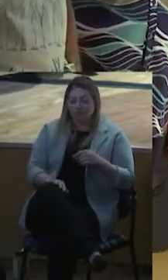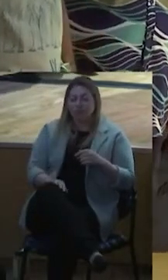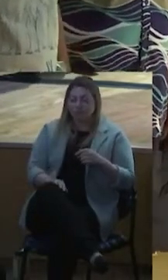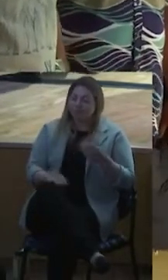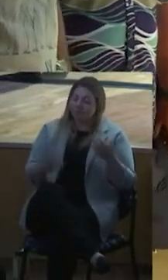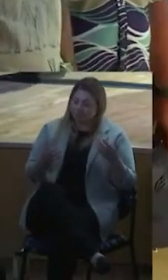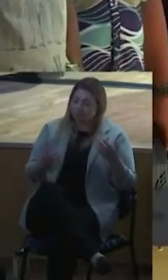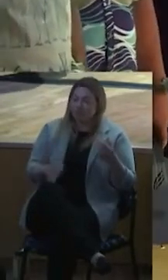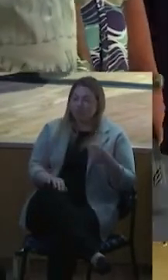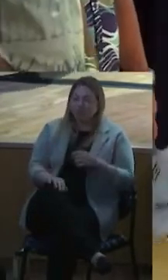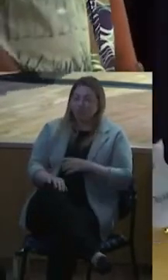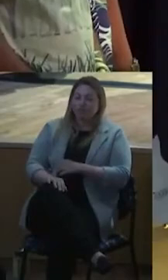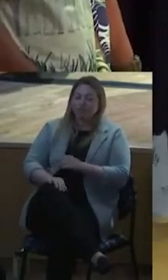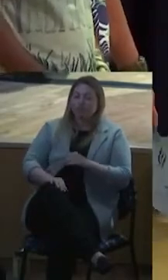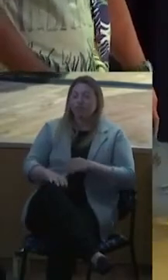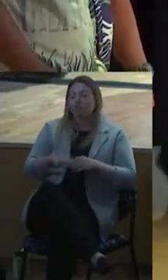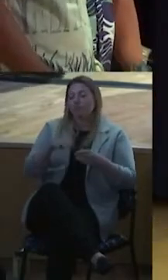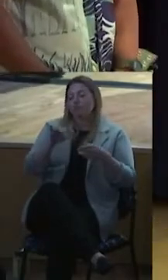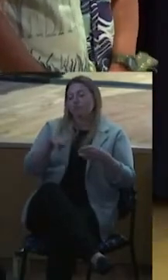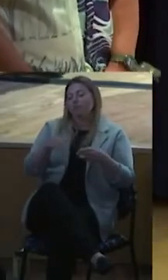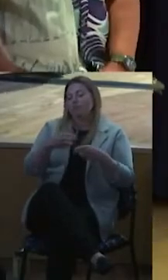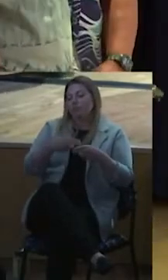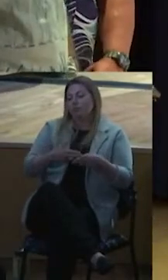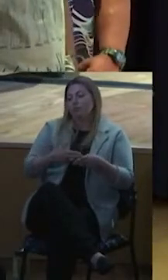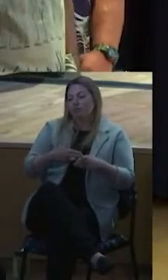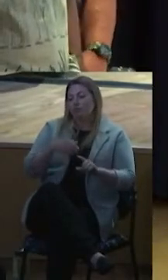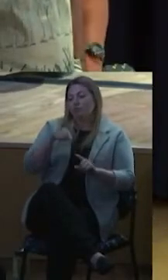So, song's called Hoi Simi.